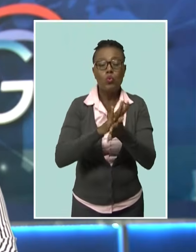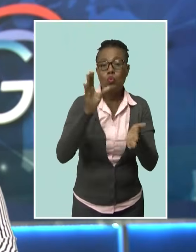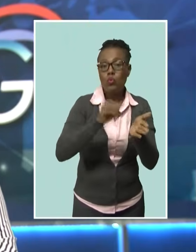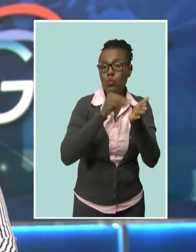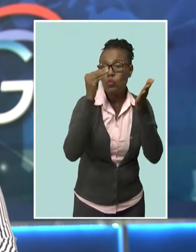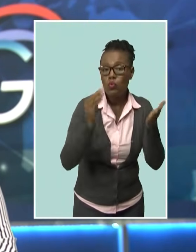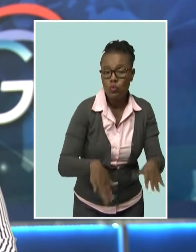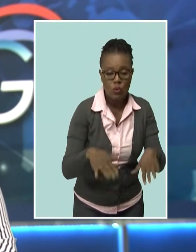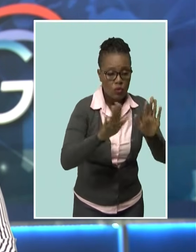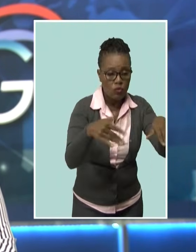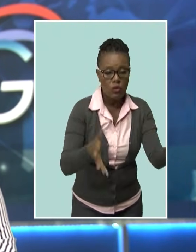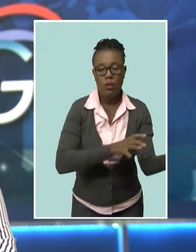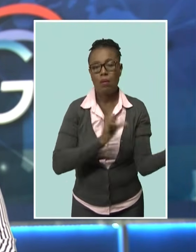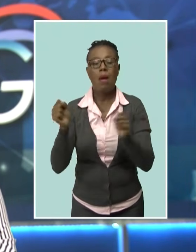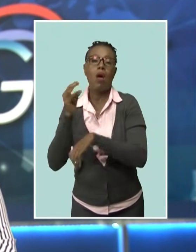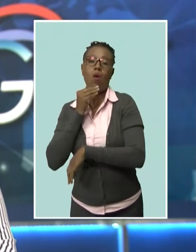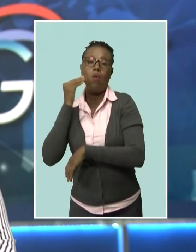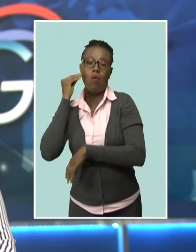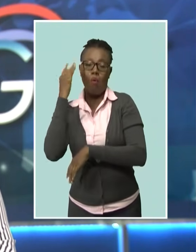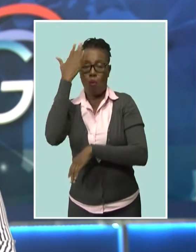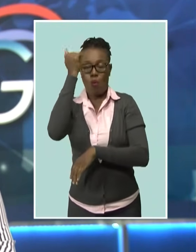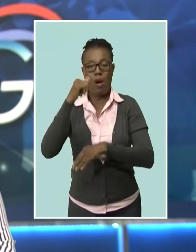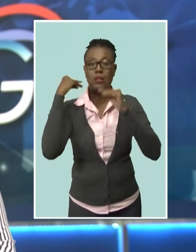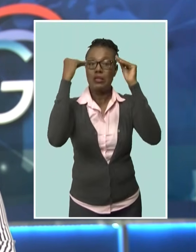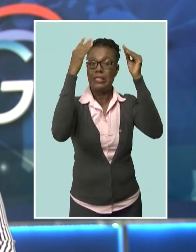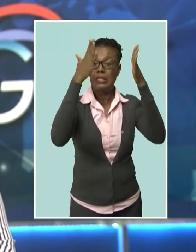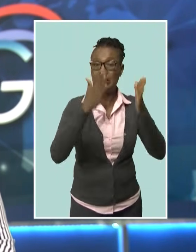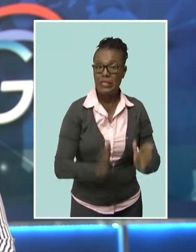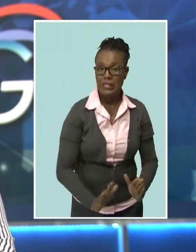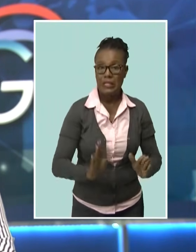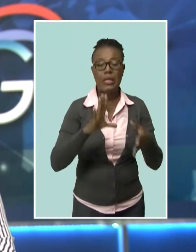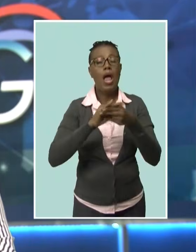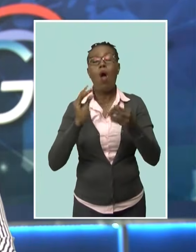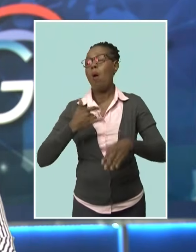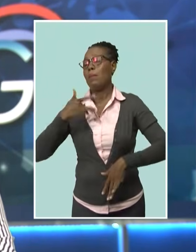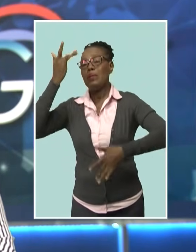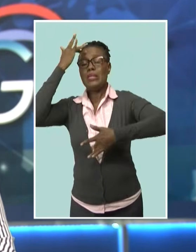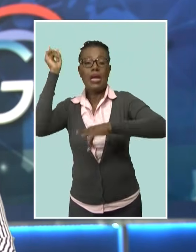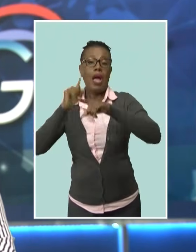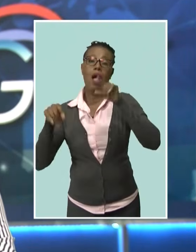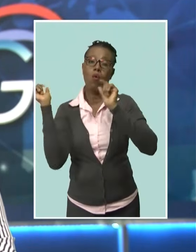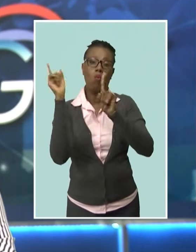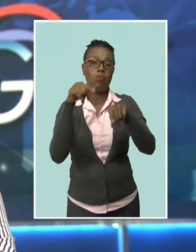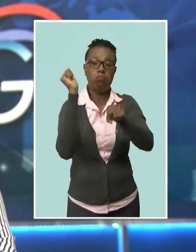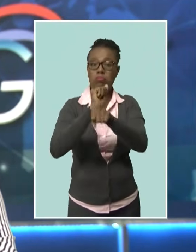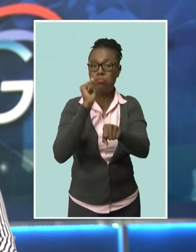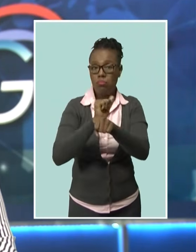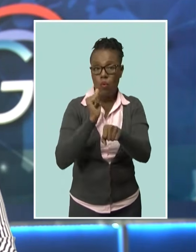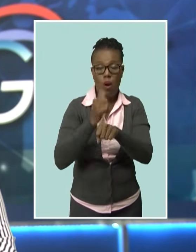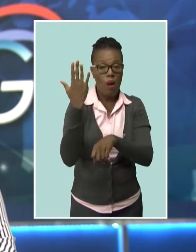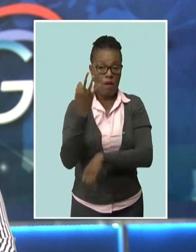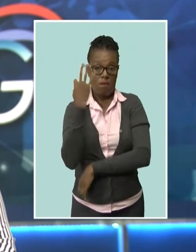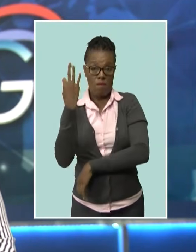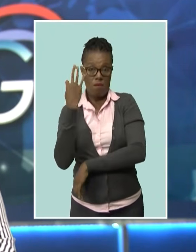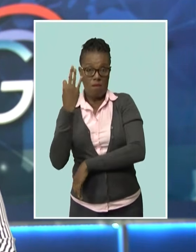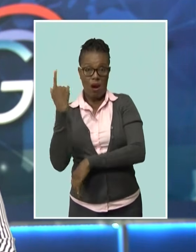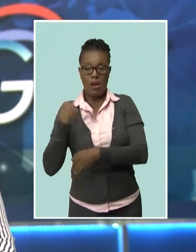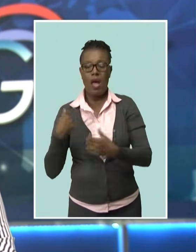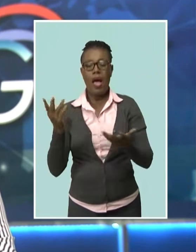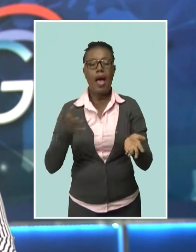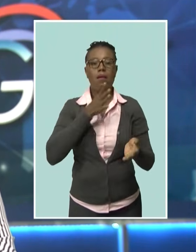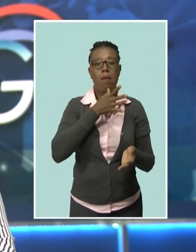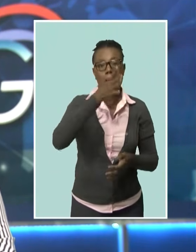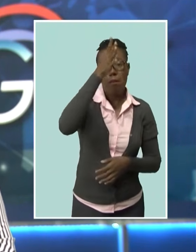closure. The action follows an alleged altercation between a teacher and a parent last Friday, a matter which remains